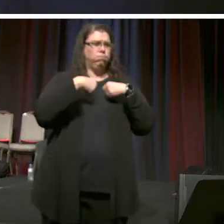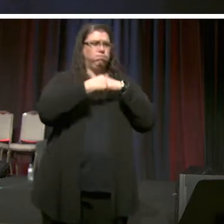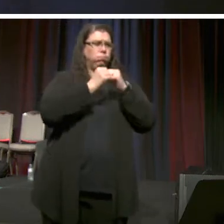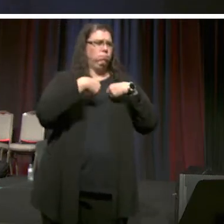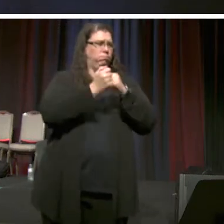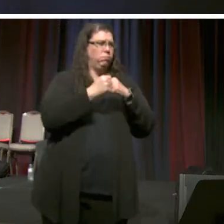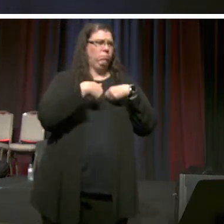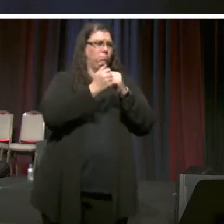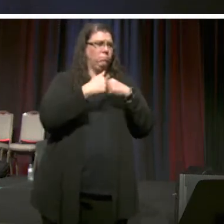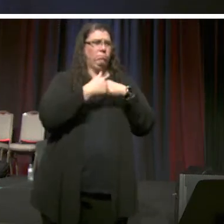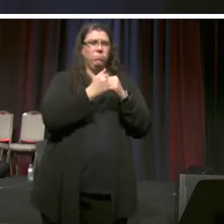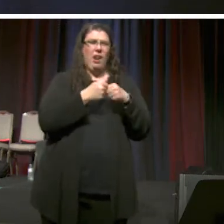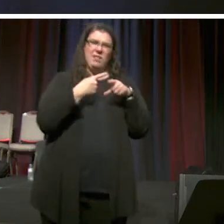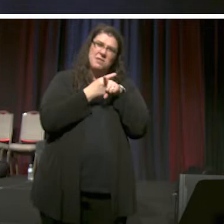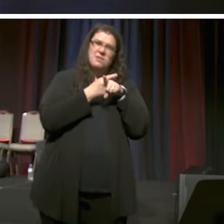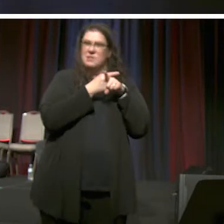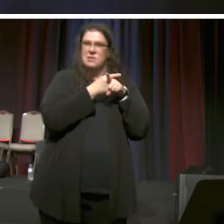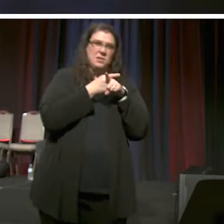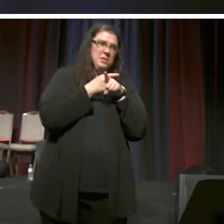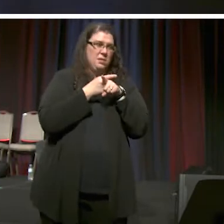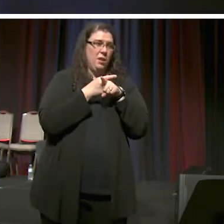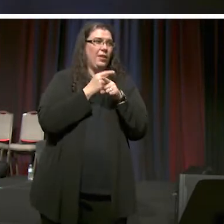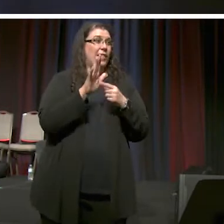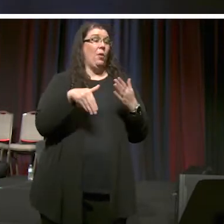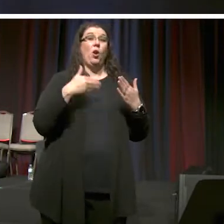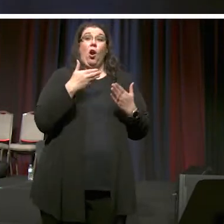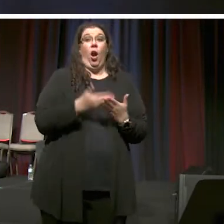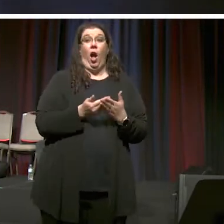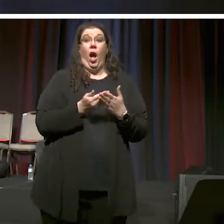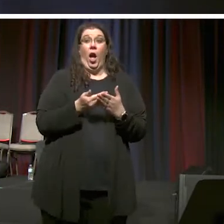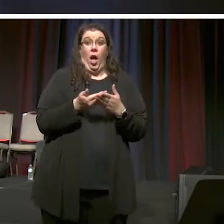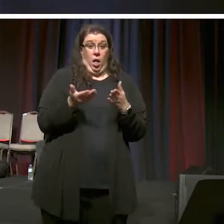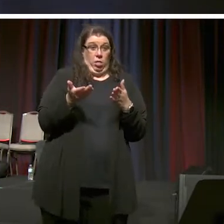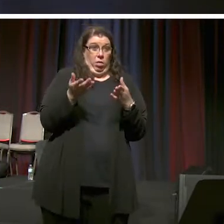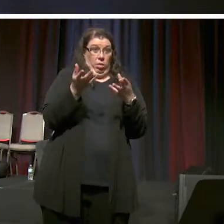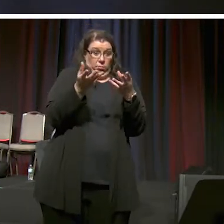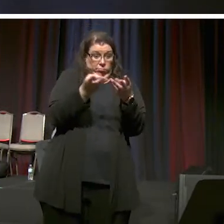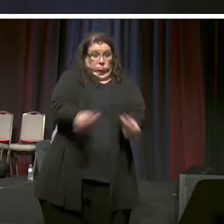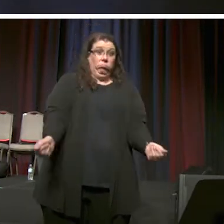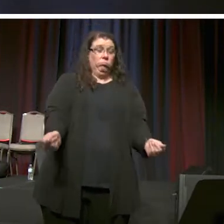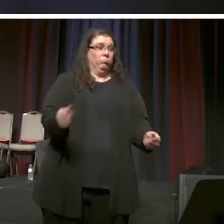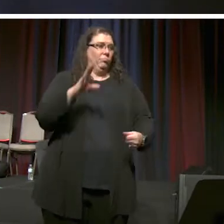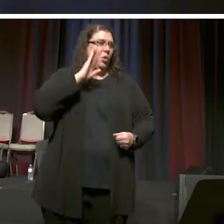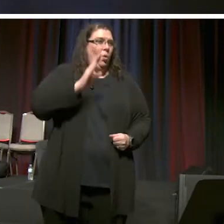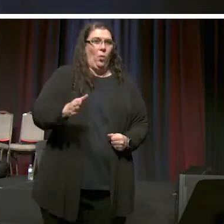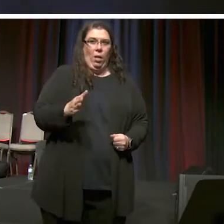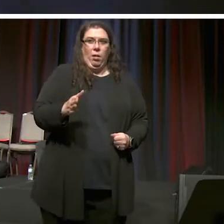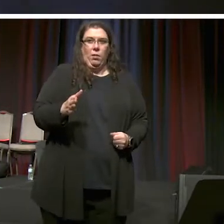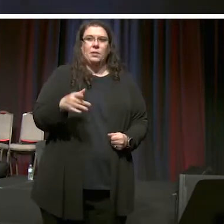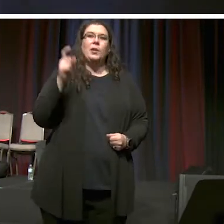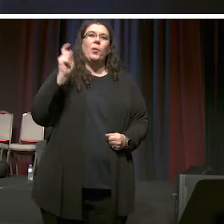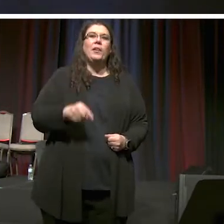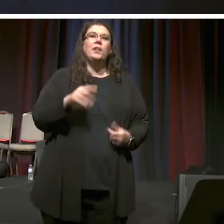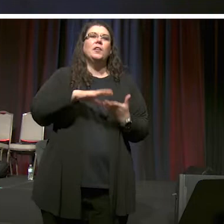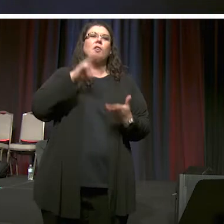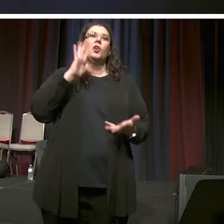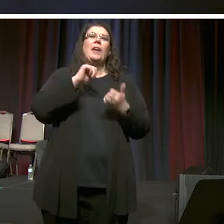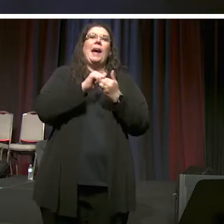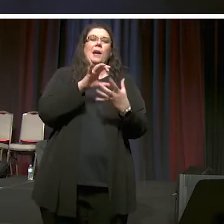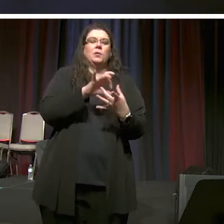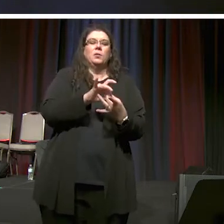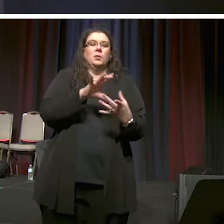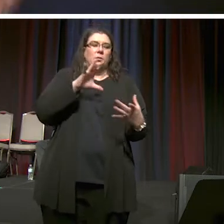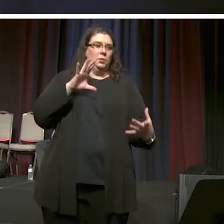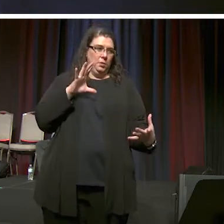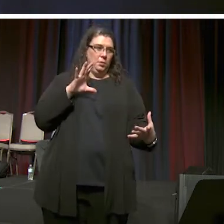this conflict that we're all being taken down, and that we need to learn how to disengage